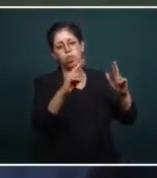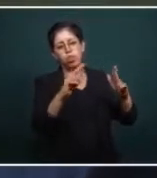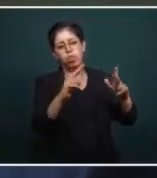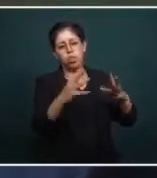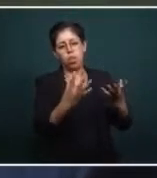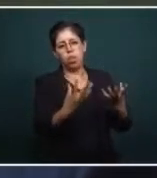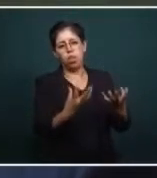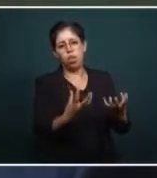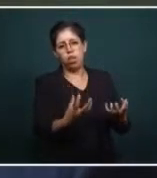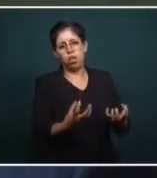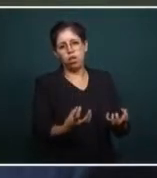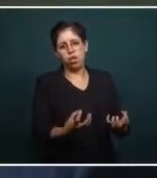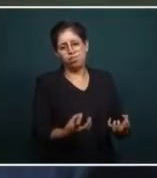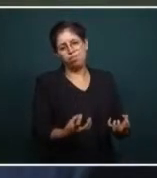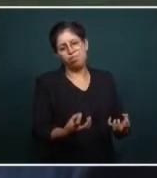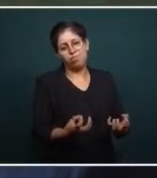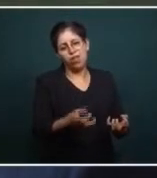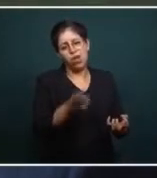low area,